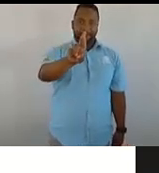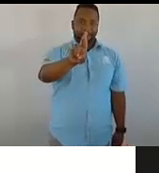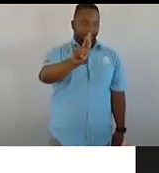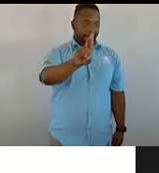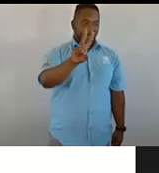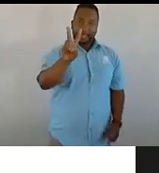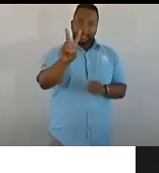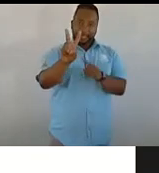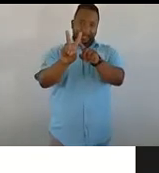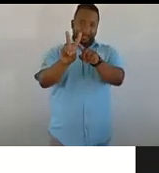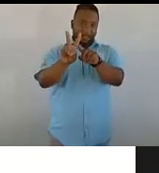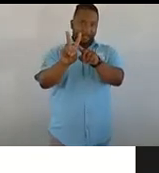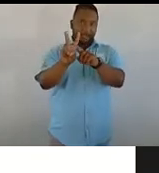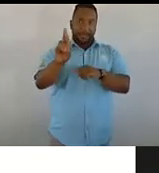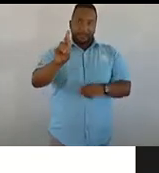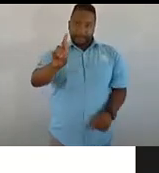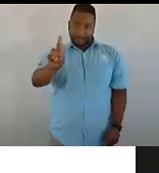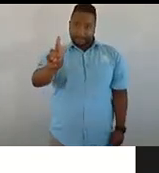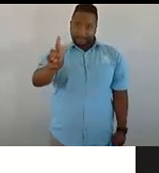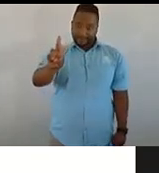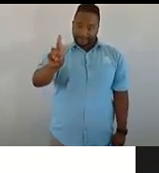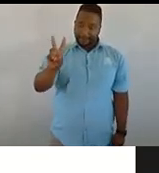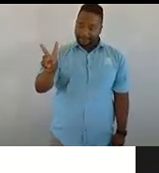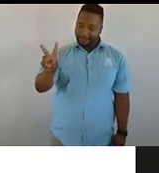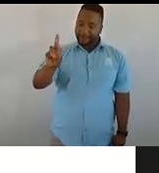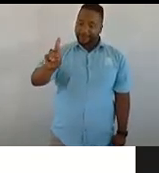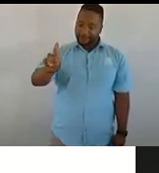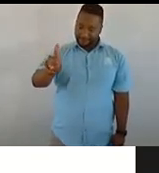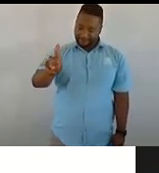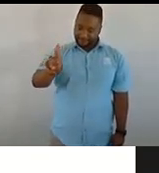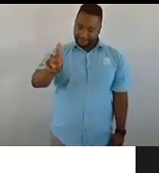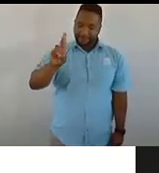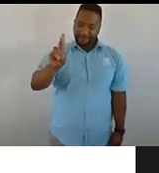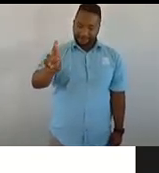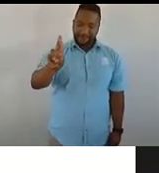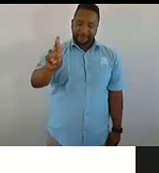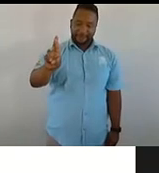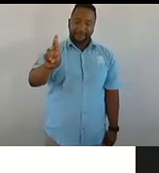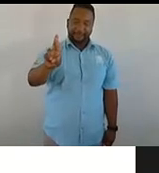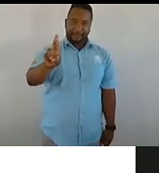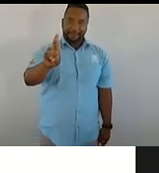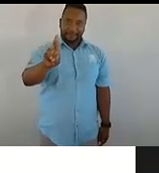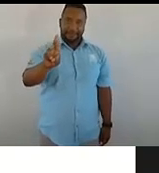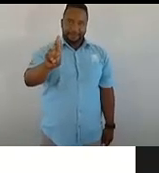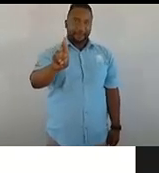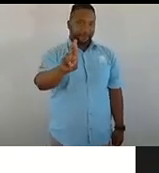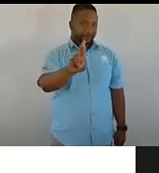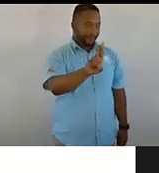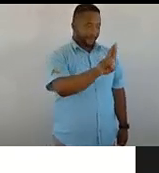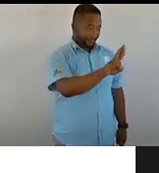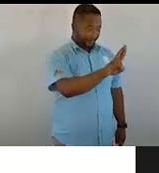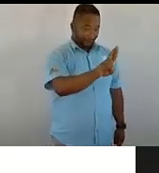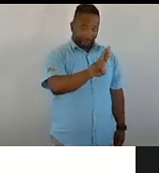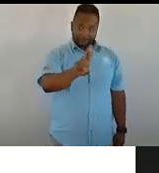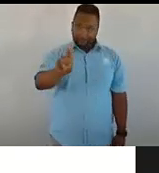R, crossing your fingers. So it's the middle finger that's above the index finger.